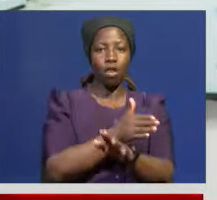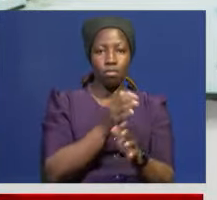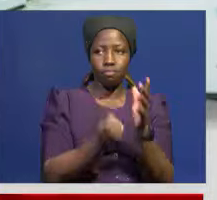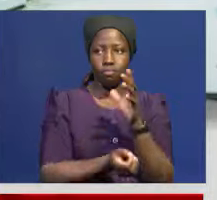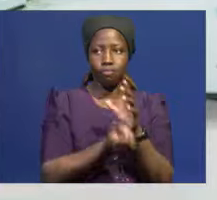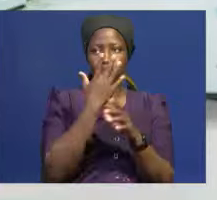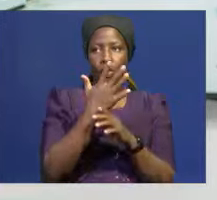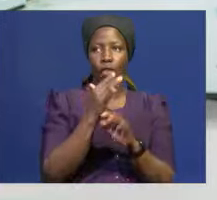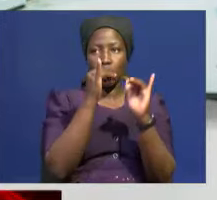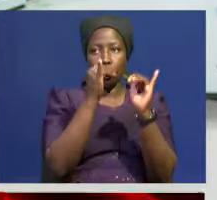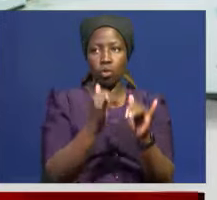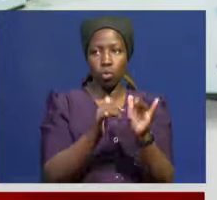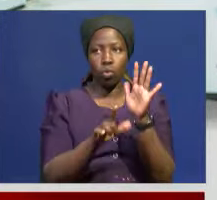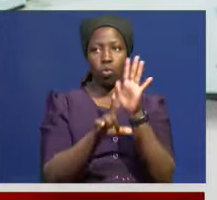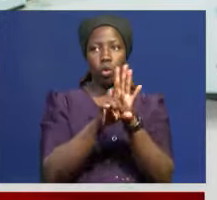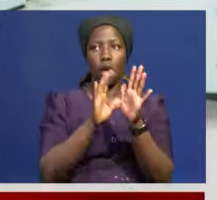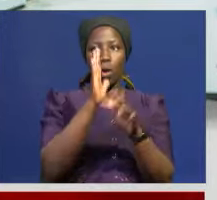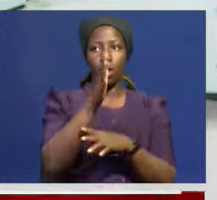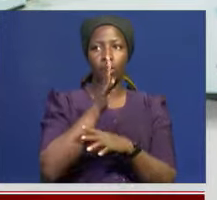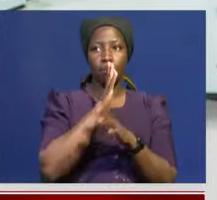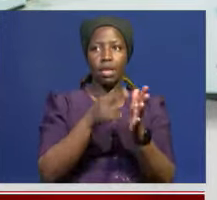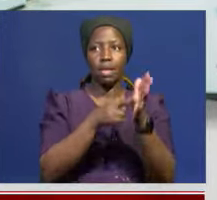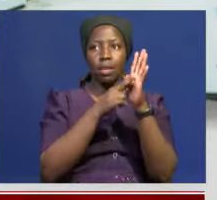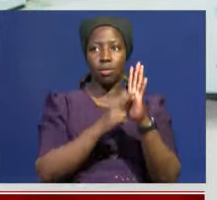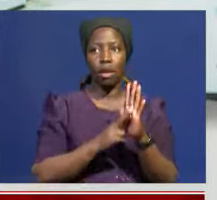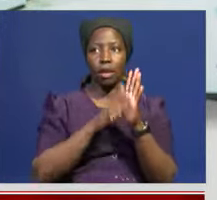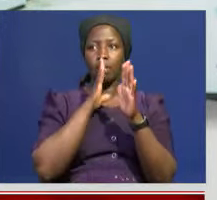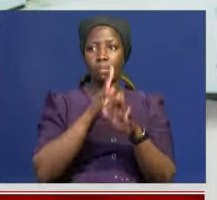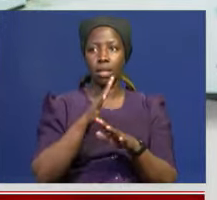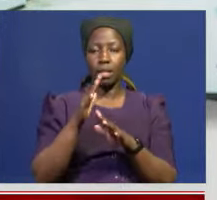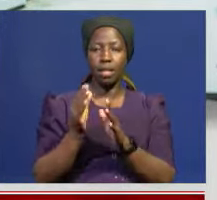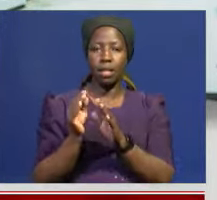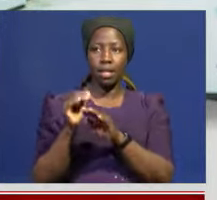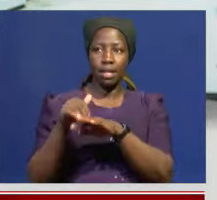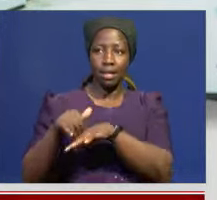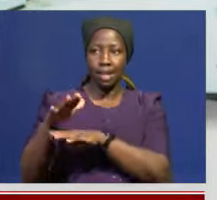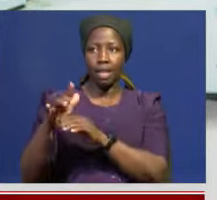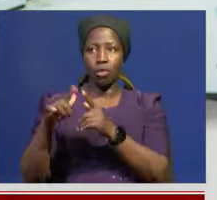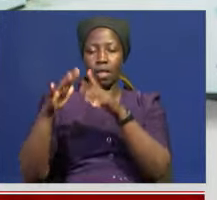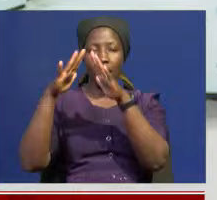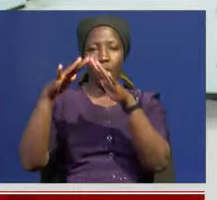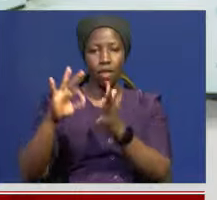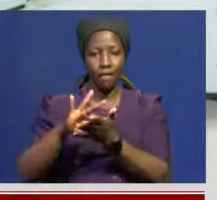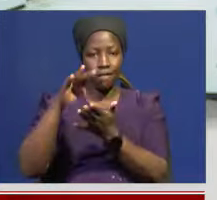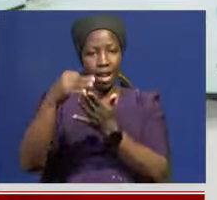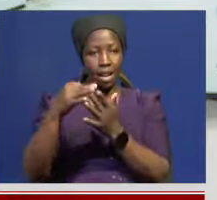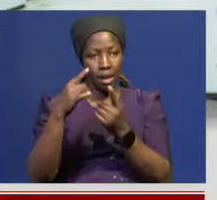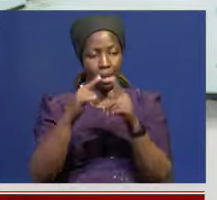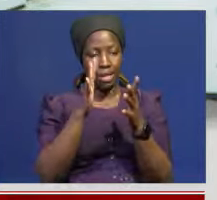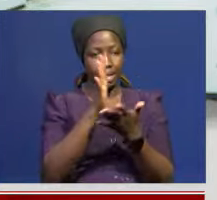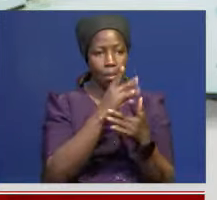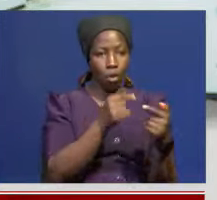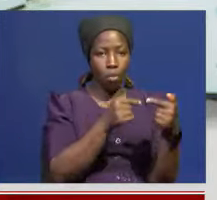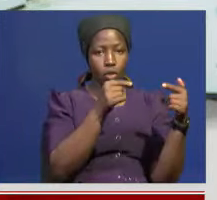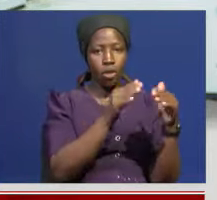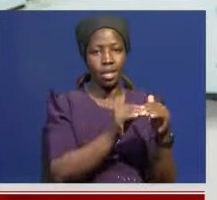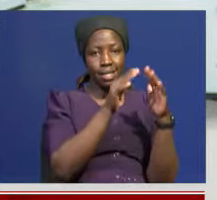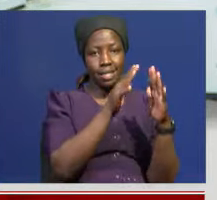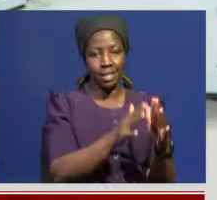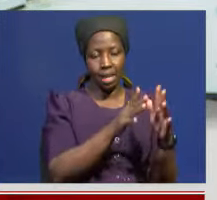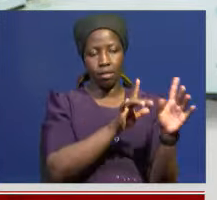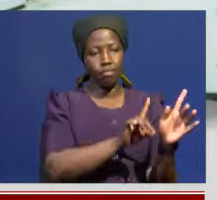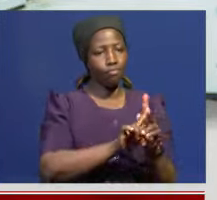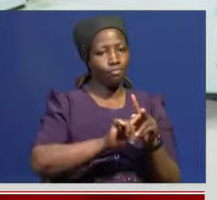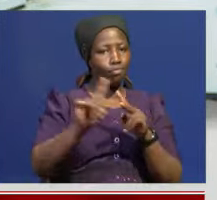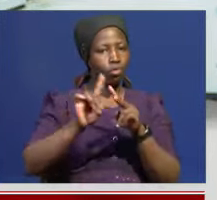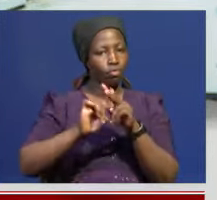law and will be required to be transmitted to the Housing Fund. However, a section of opposition leaders stormed out of